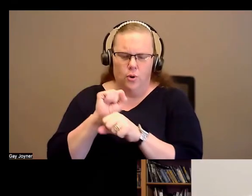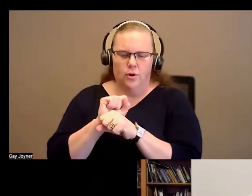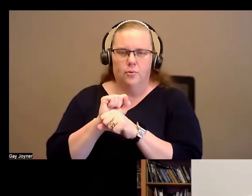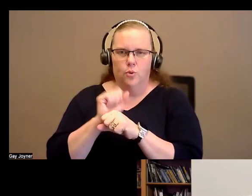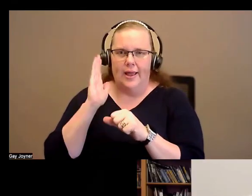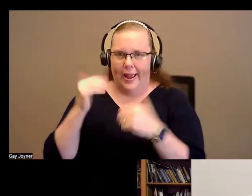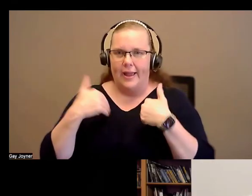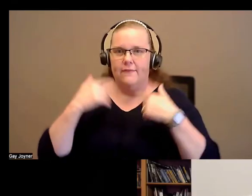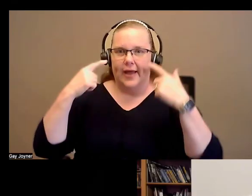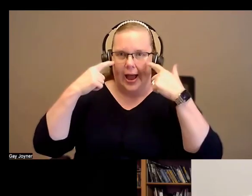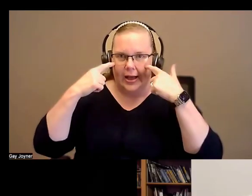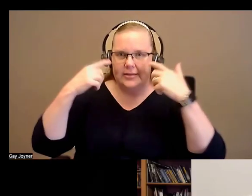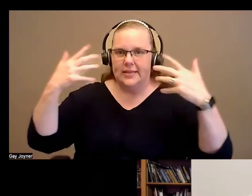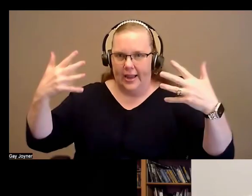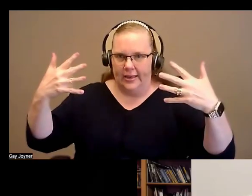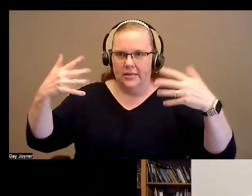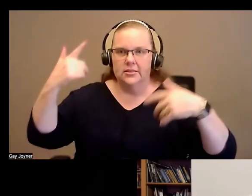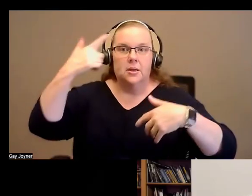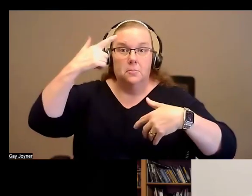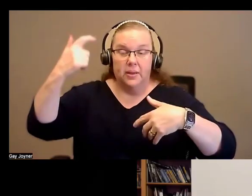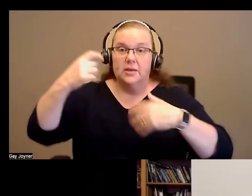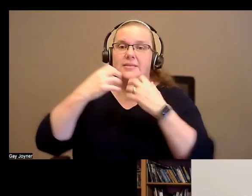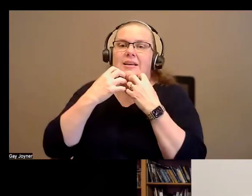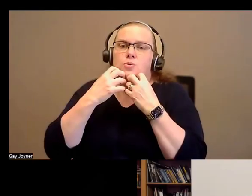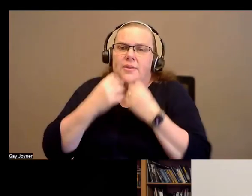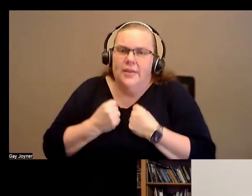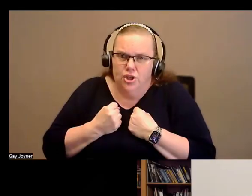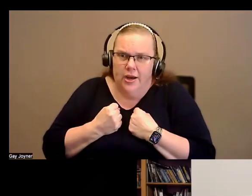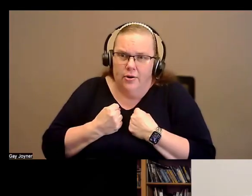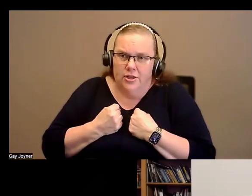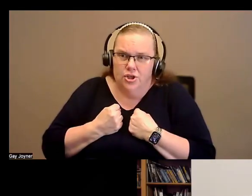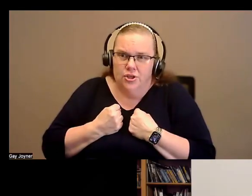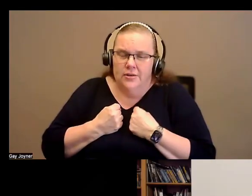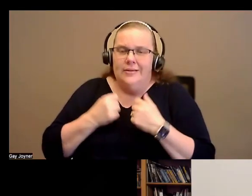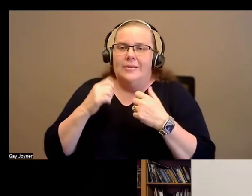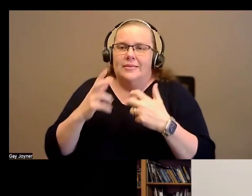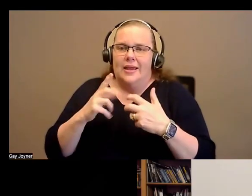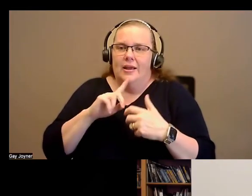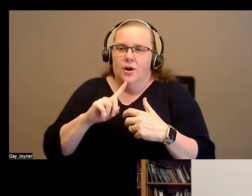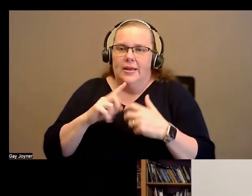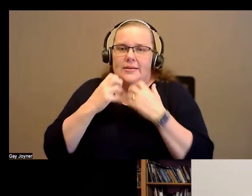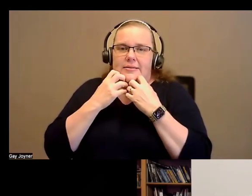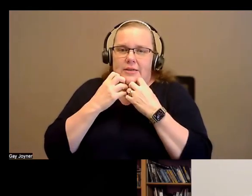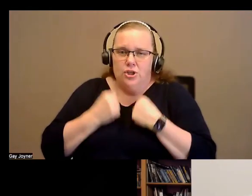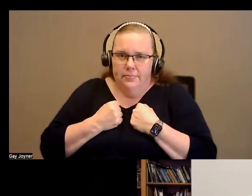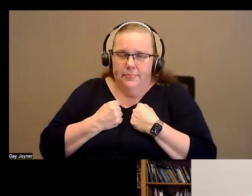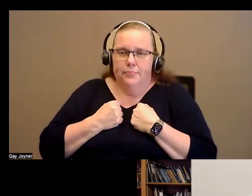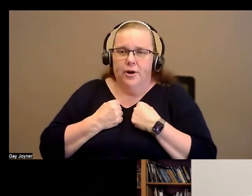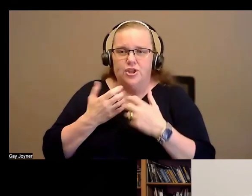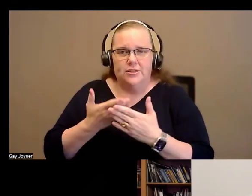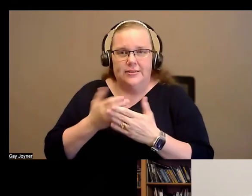of her work will have the eyes, the hands, because that's what they cherish. Mm. Yeah. It is such